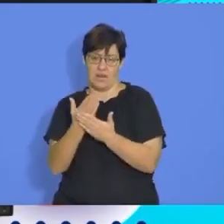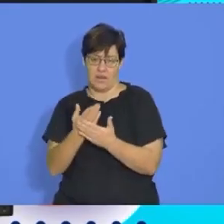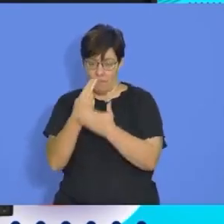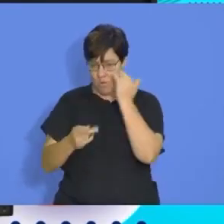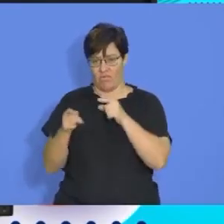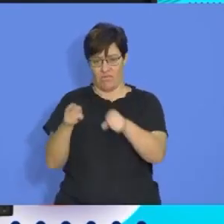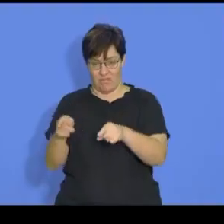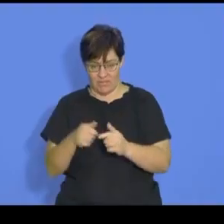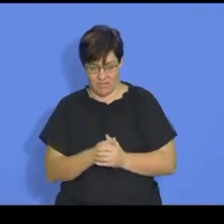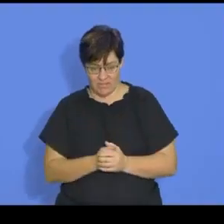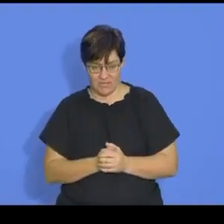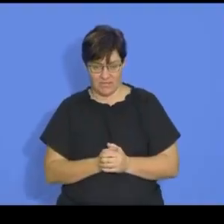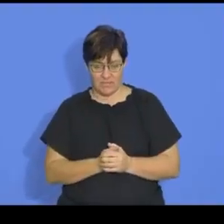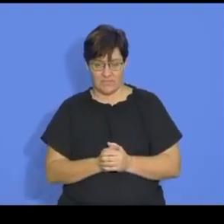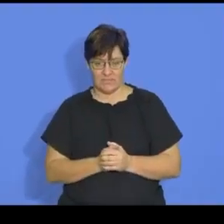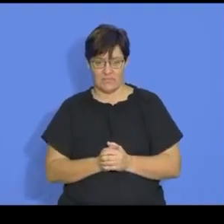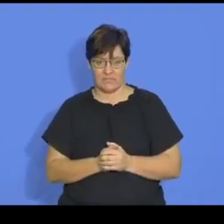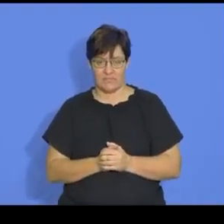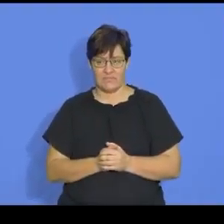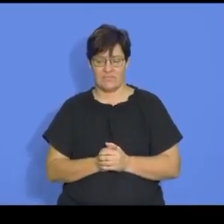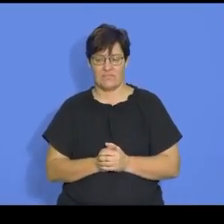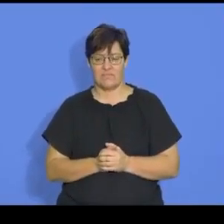business. Okay, let's move on.